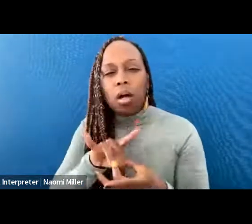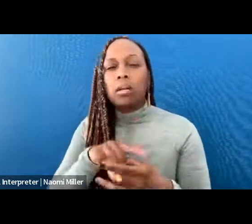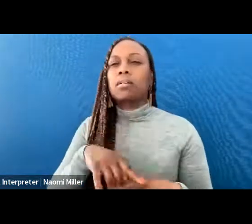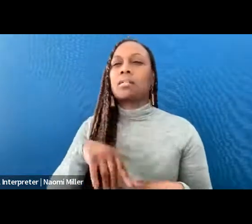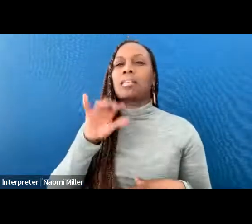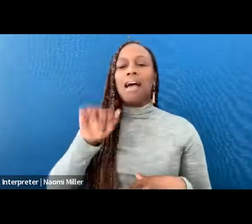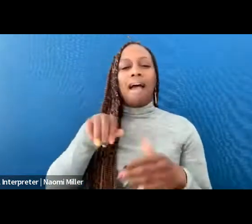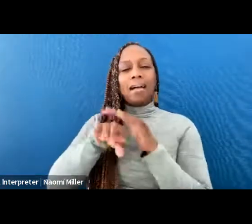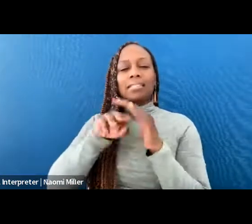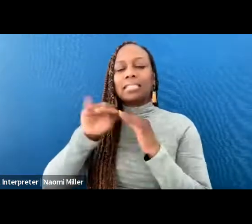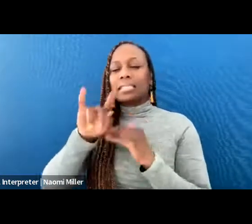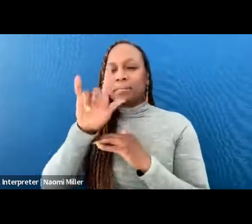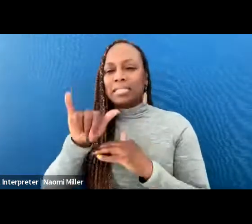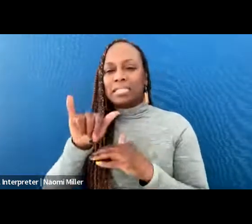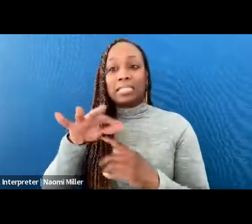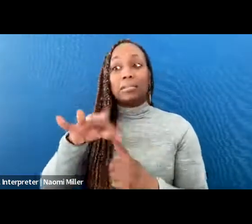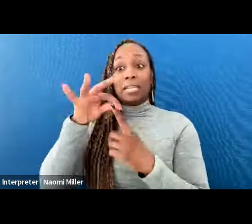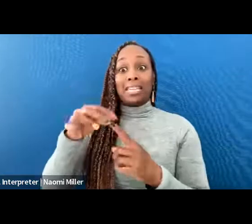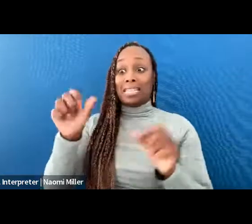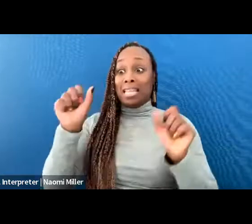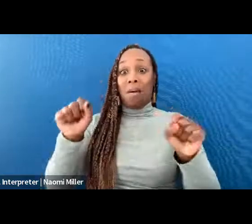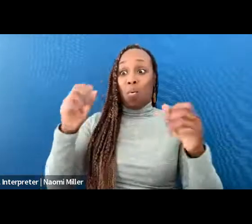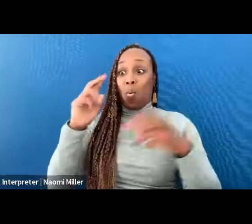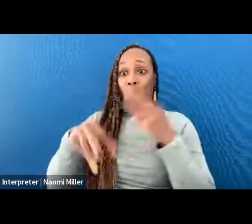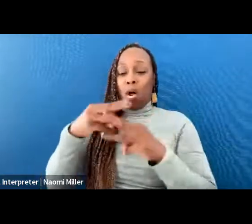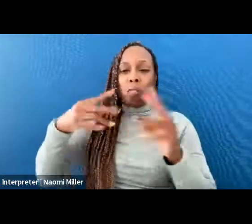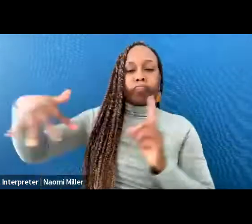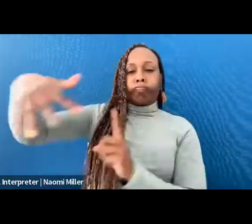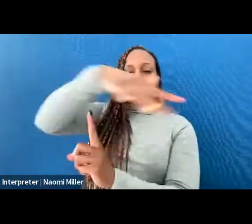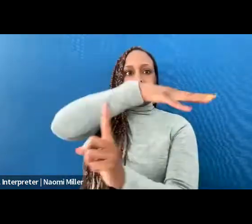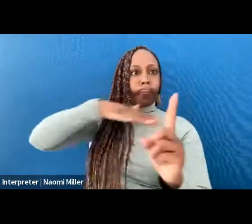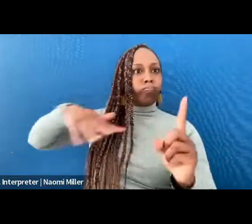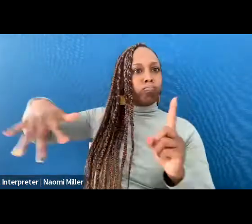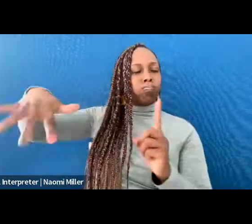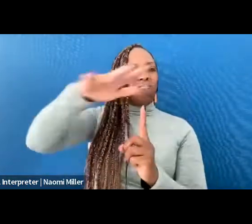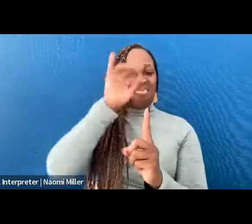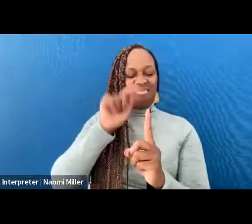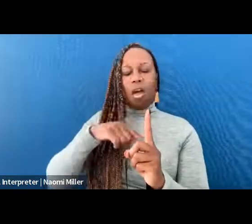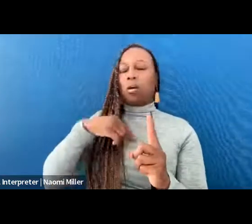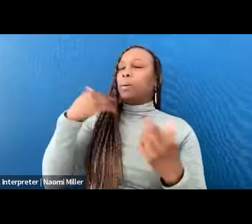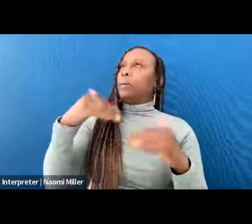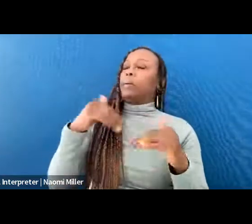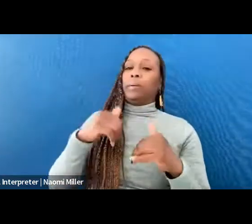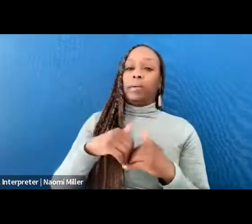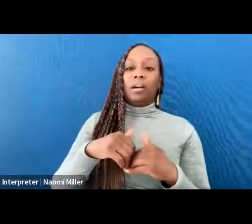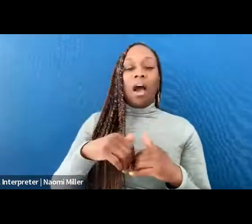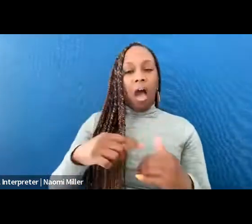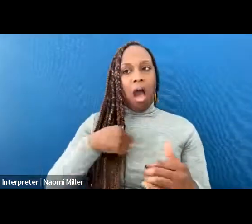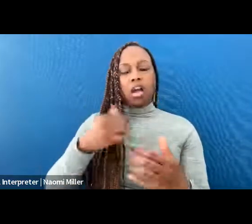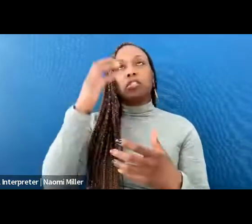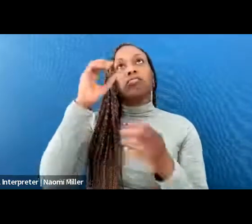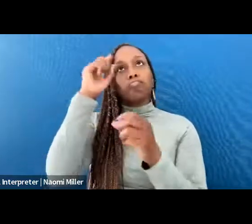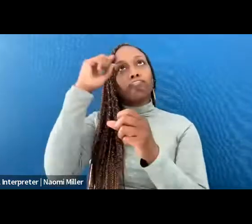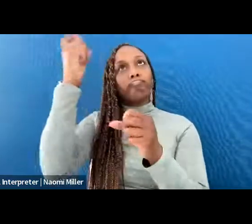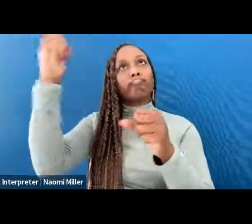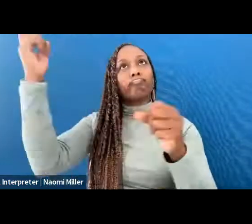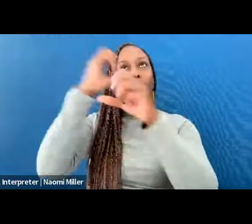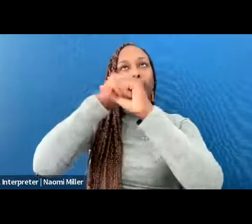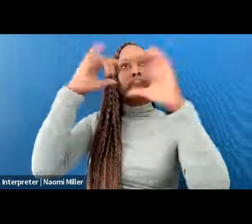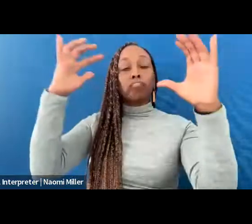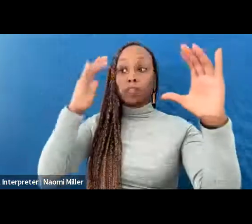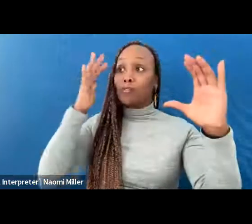world swirled around me. I dream that future generations of disabled children will get to experience